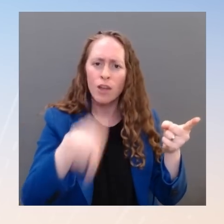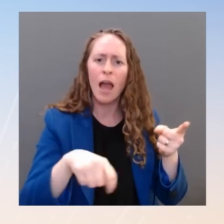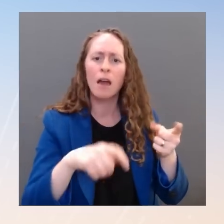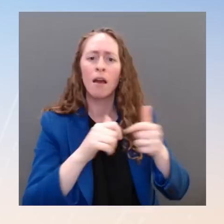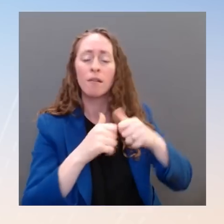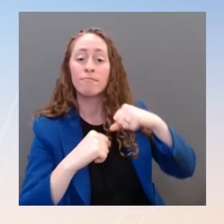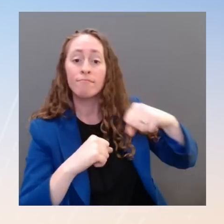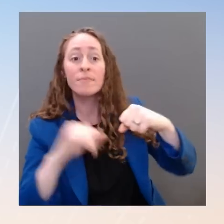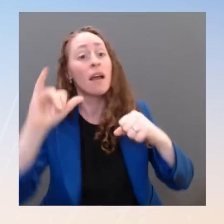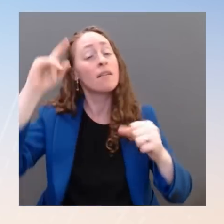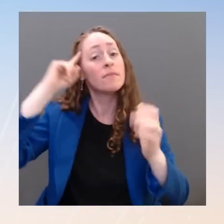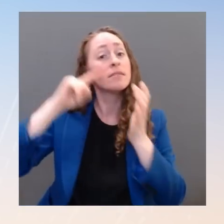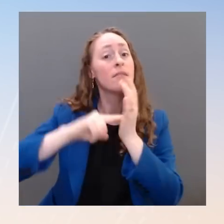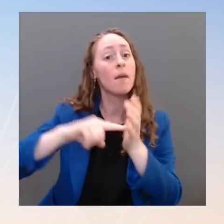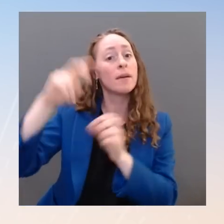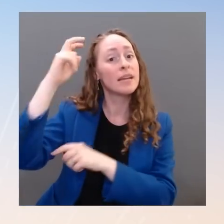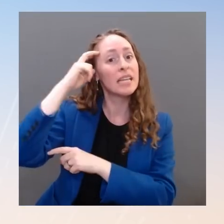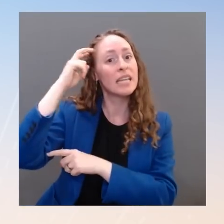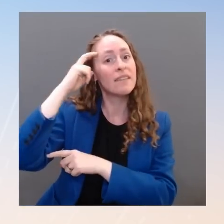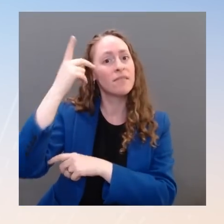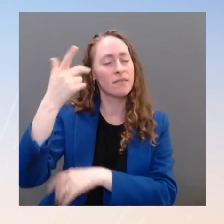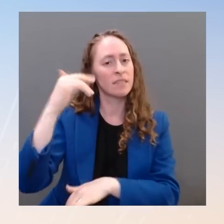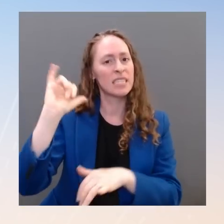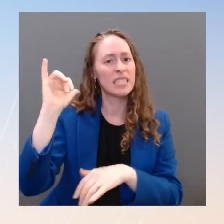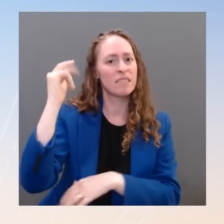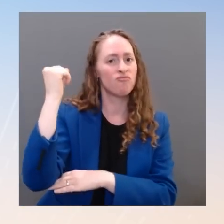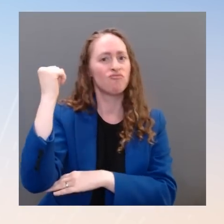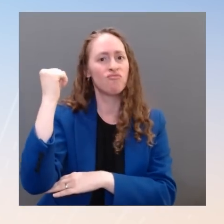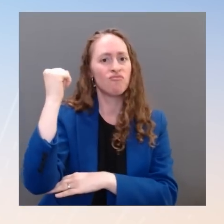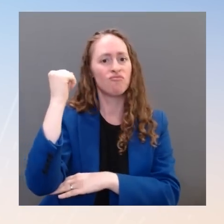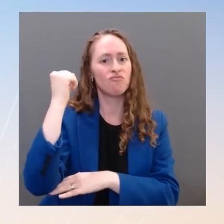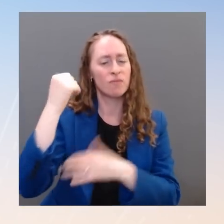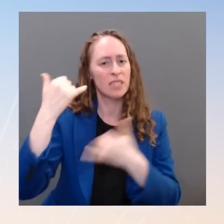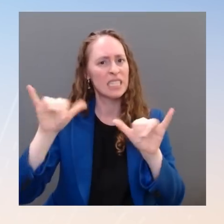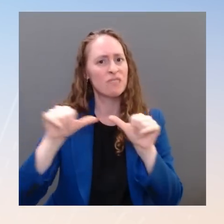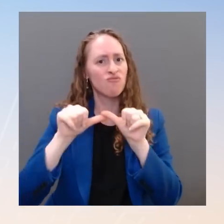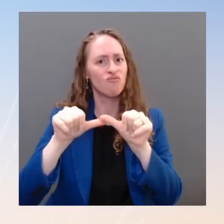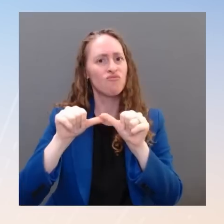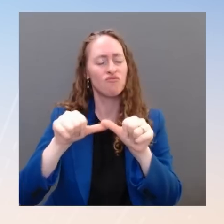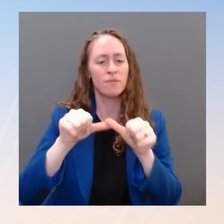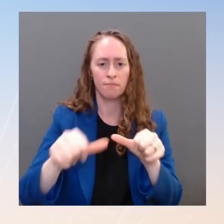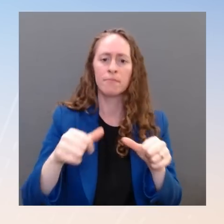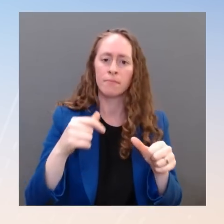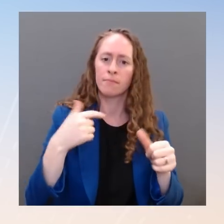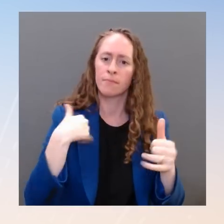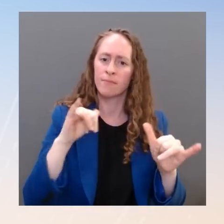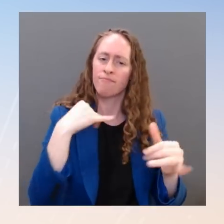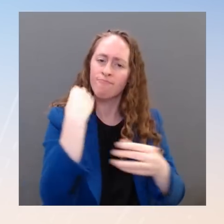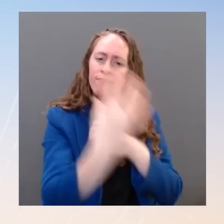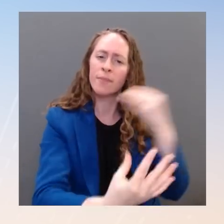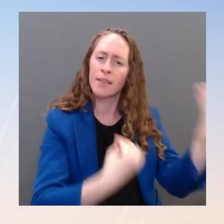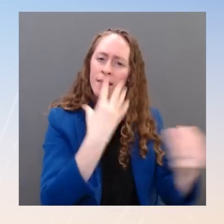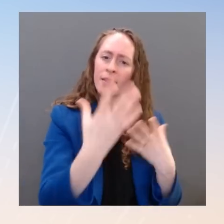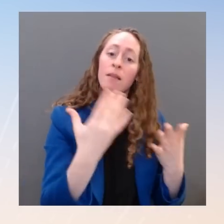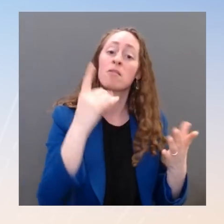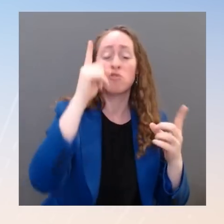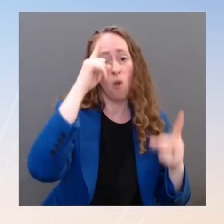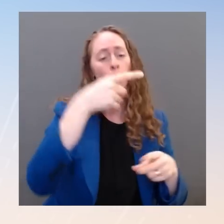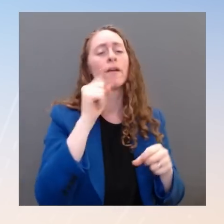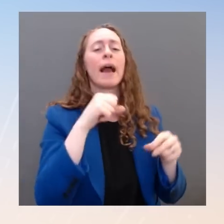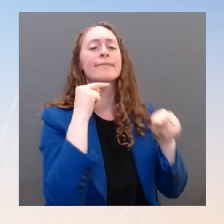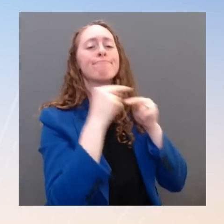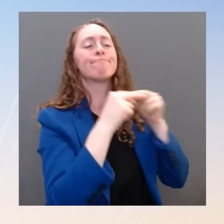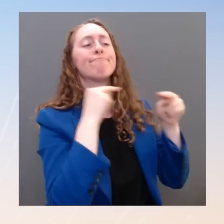humanitarian assistance to strengthen their hand in diplomatic talks. Against the backdrop of the president's announcement today and request for